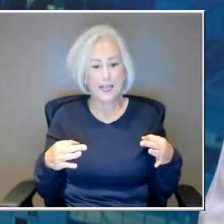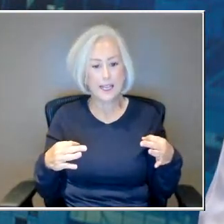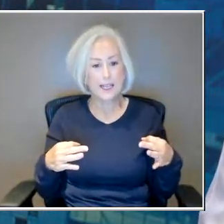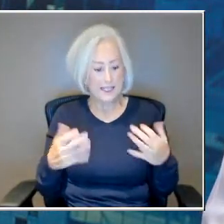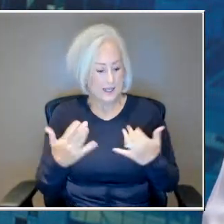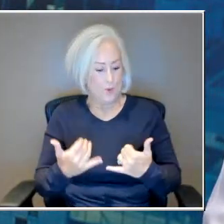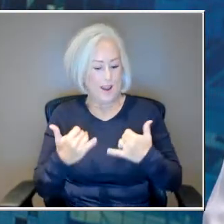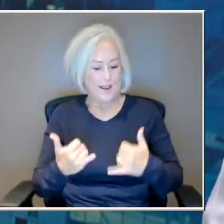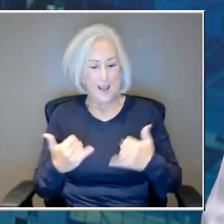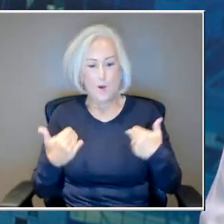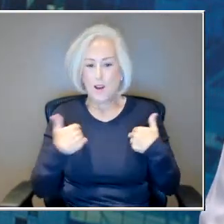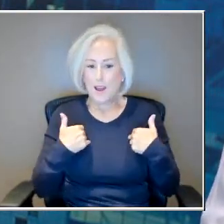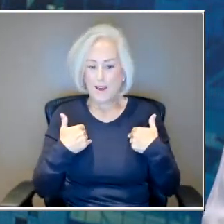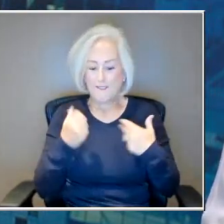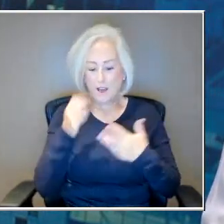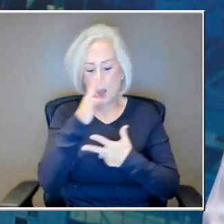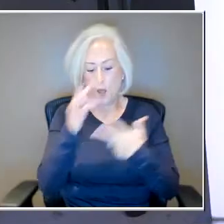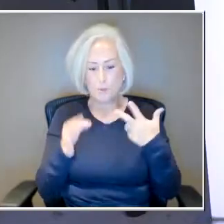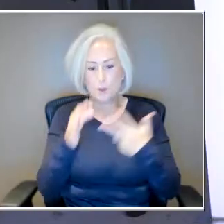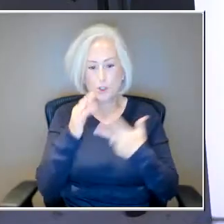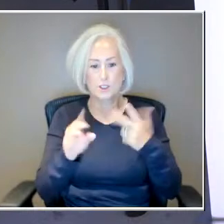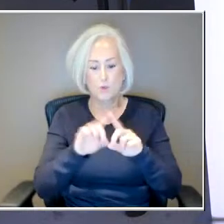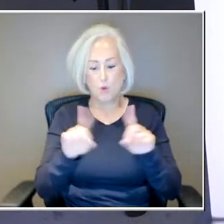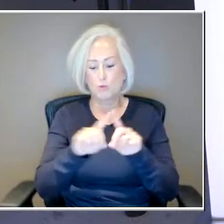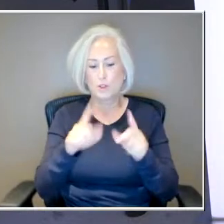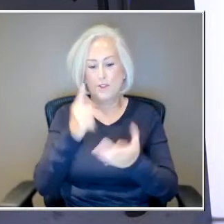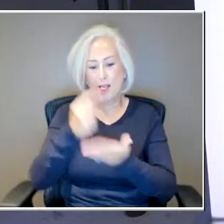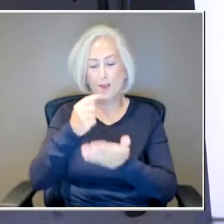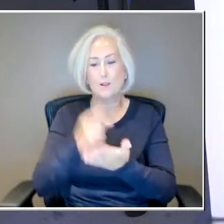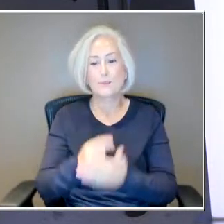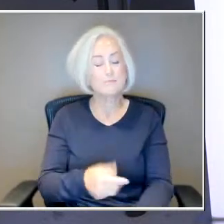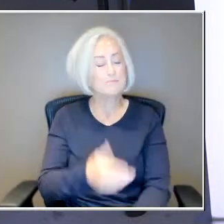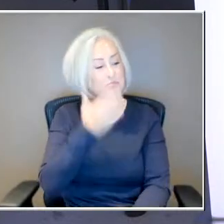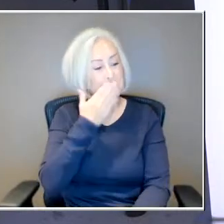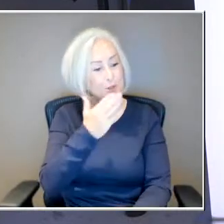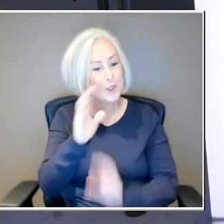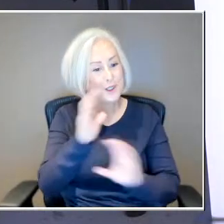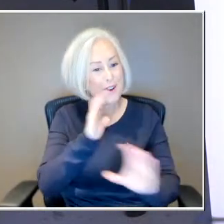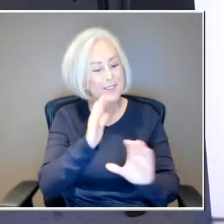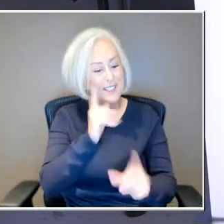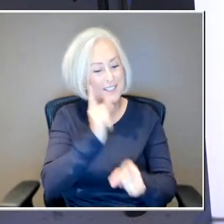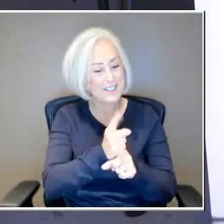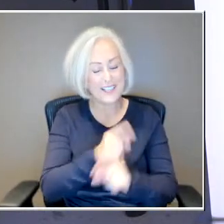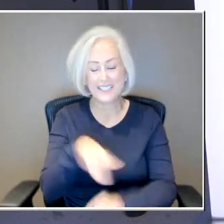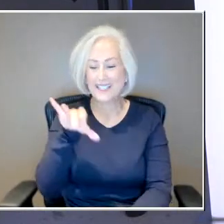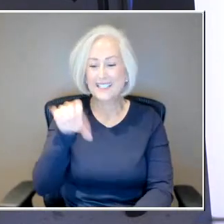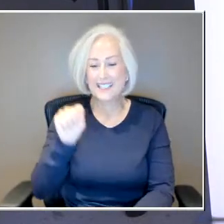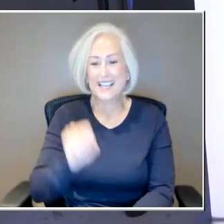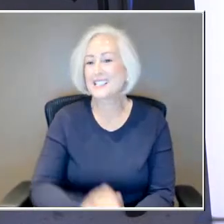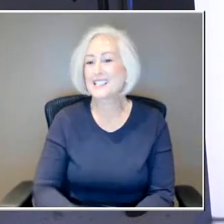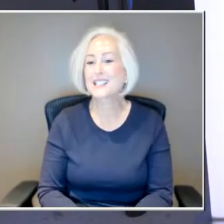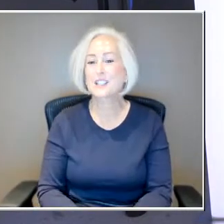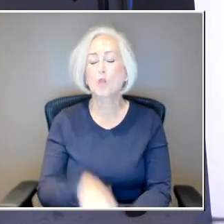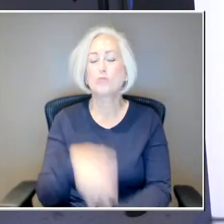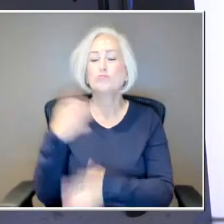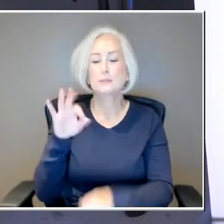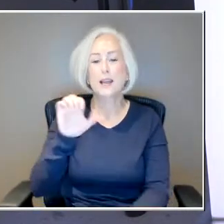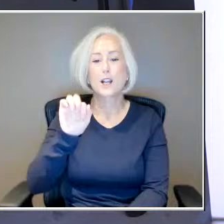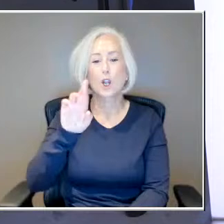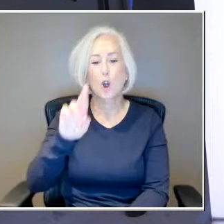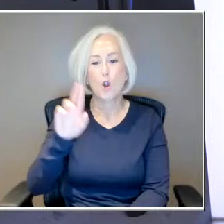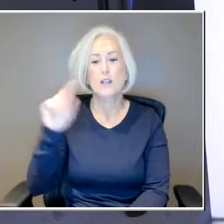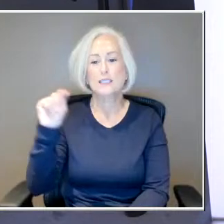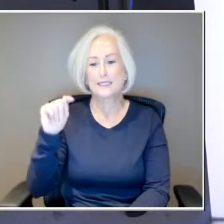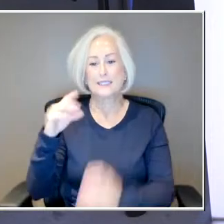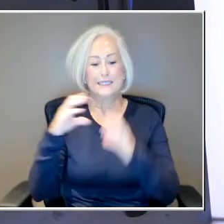have really multiple options of therapies. Those are good conversations to have, yeah, right? Absolutely. So we explained what CAR T therapy is, taking someone's